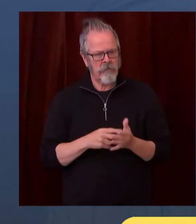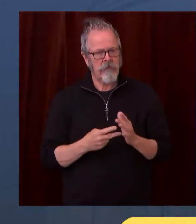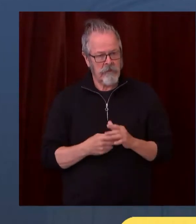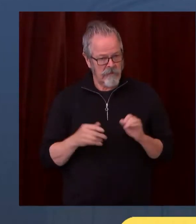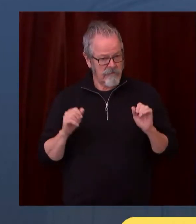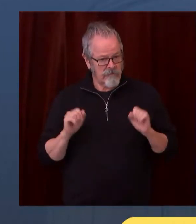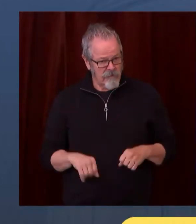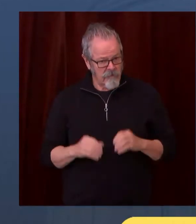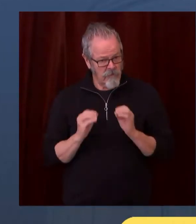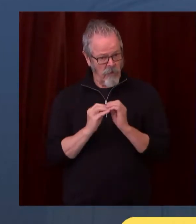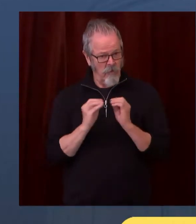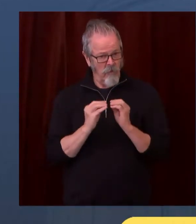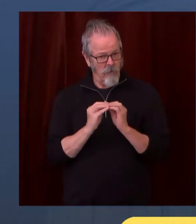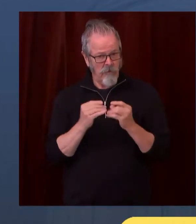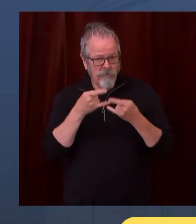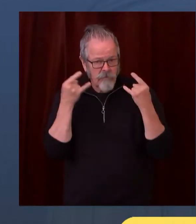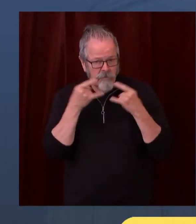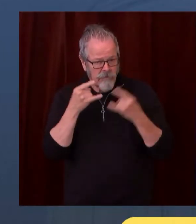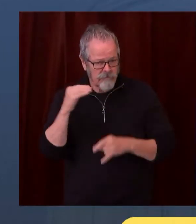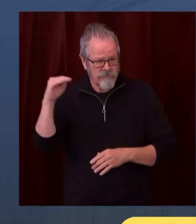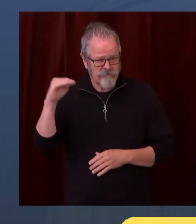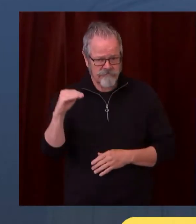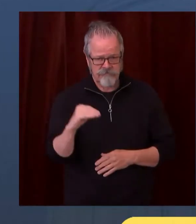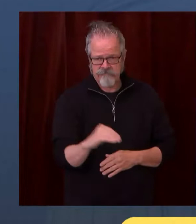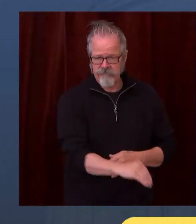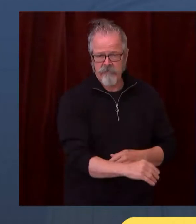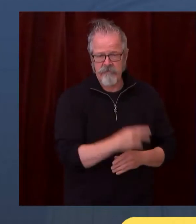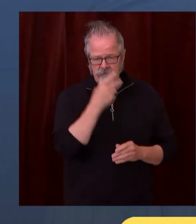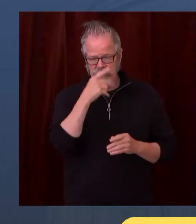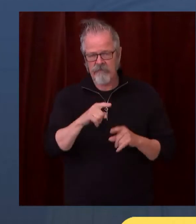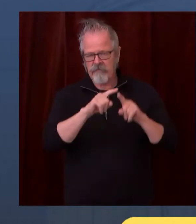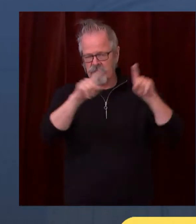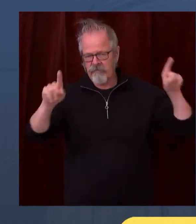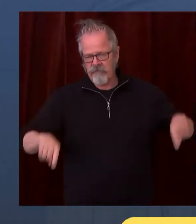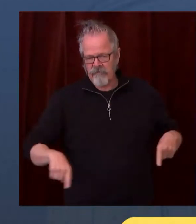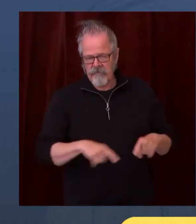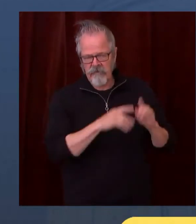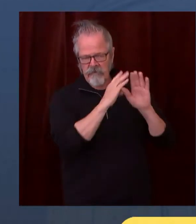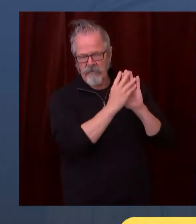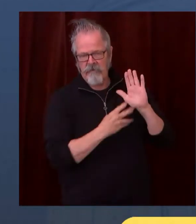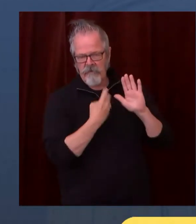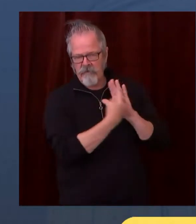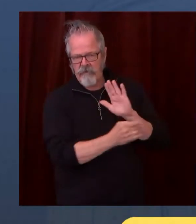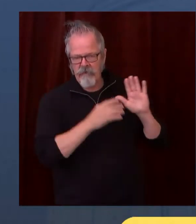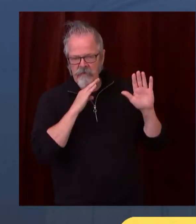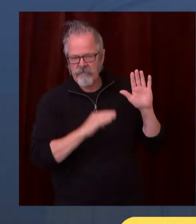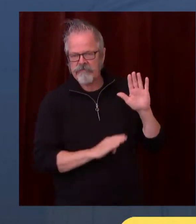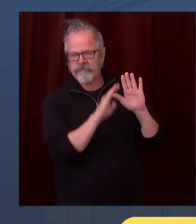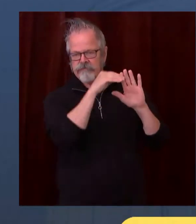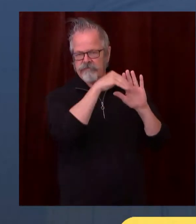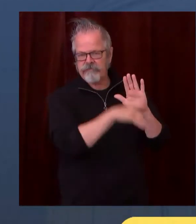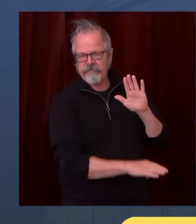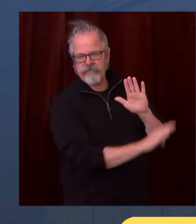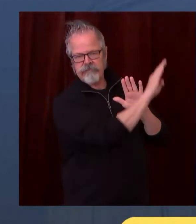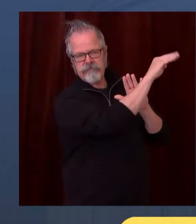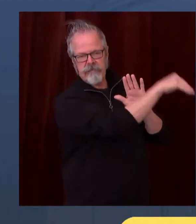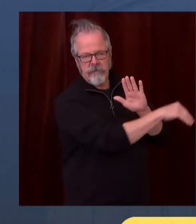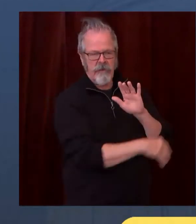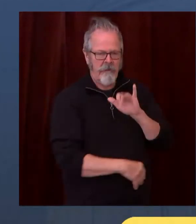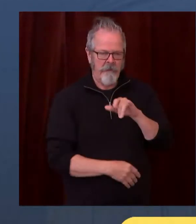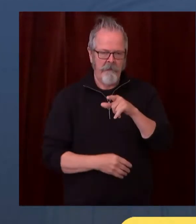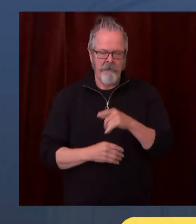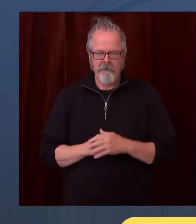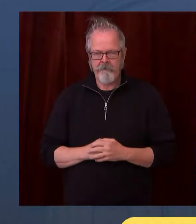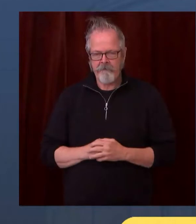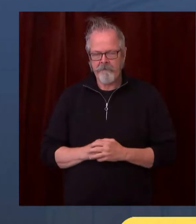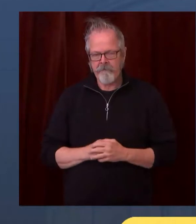We've also got we'll go to our next slide, I think. This is an interesting slide. I want to show you that